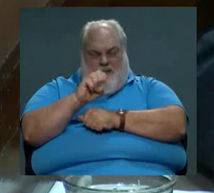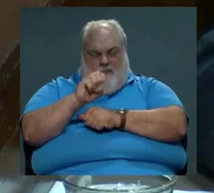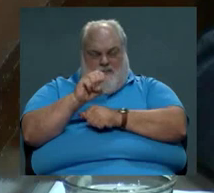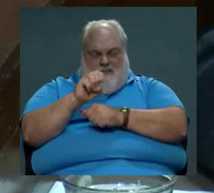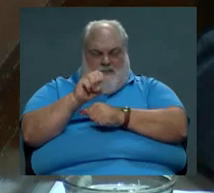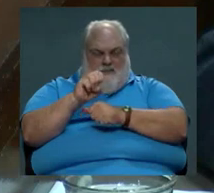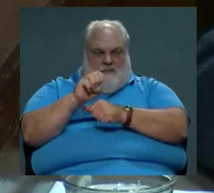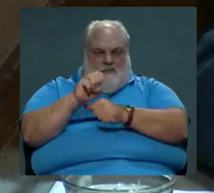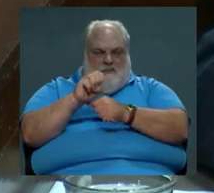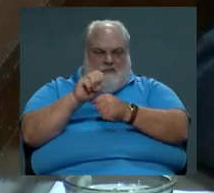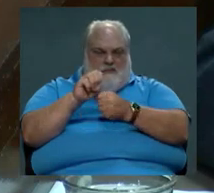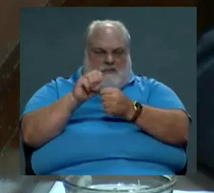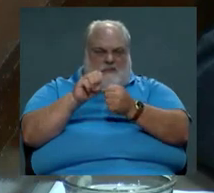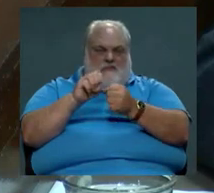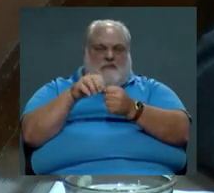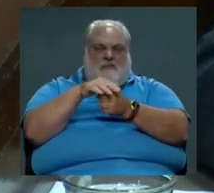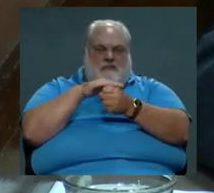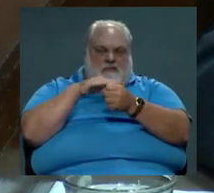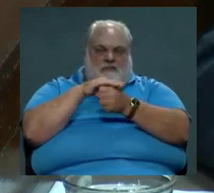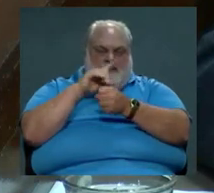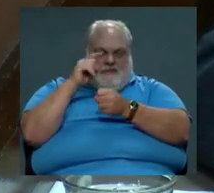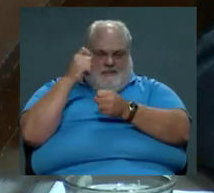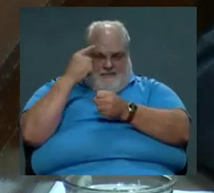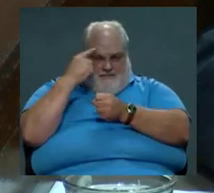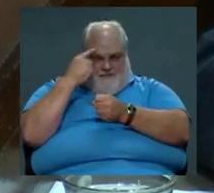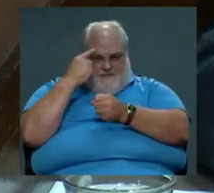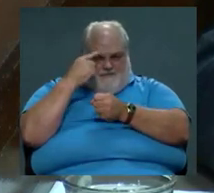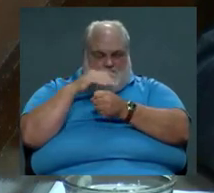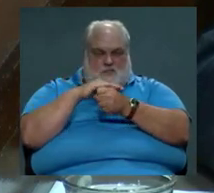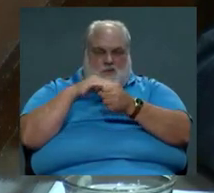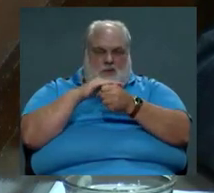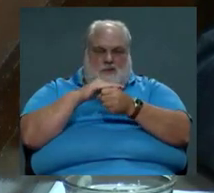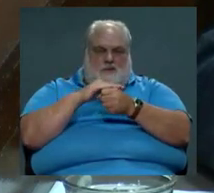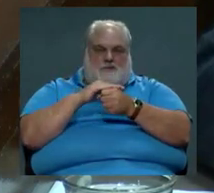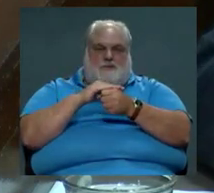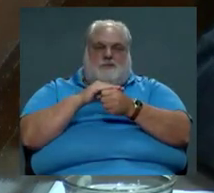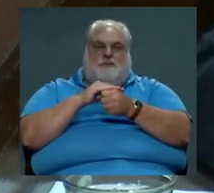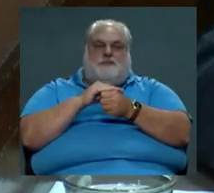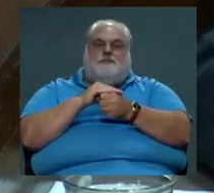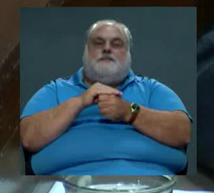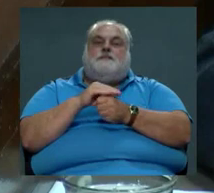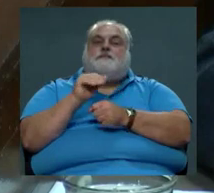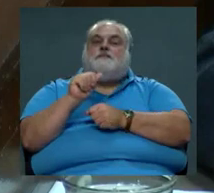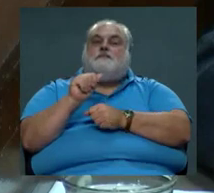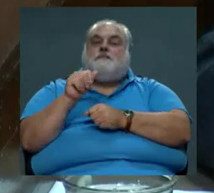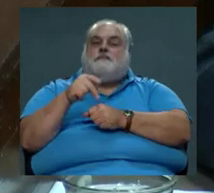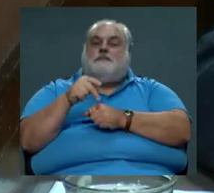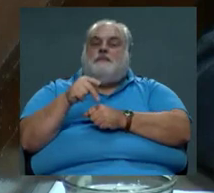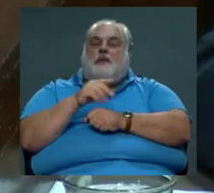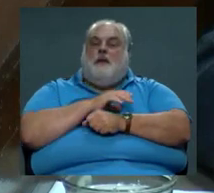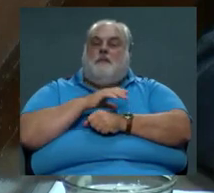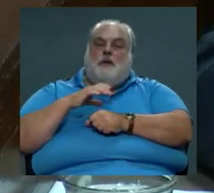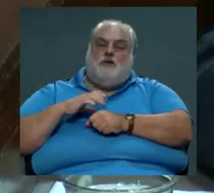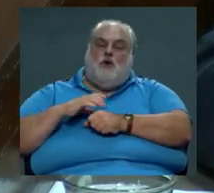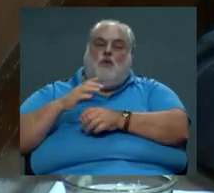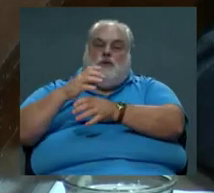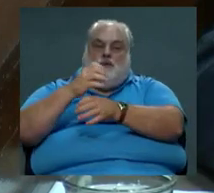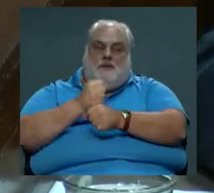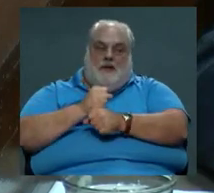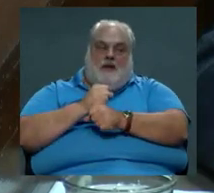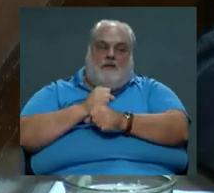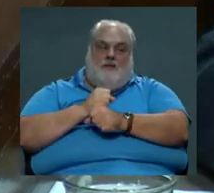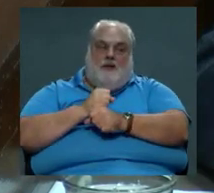favorable ruling means that local governments and local entities such as the A&P Commission would be entitled to